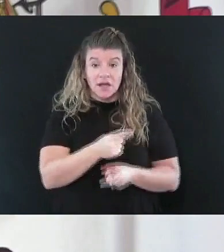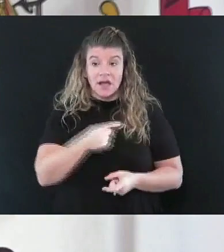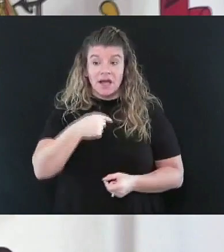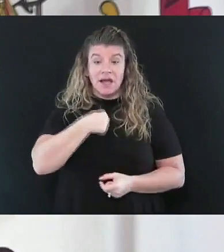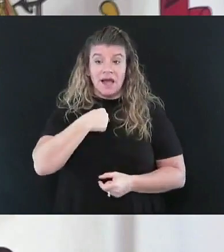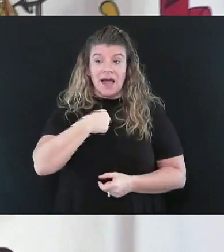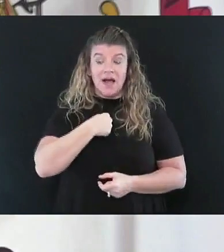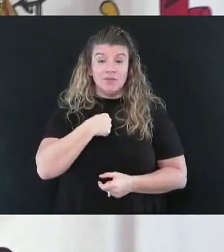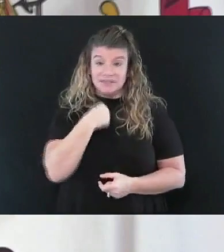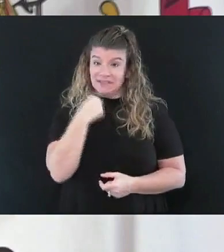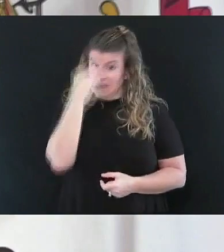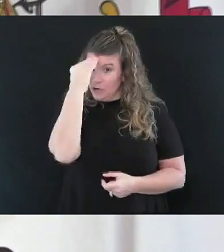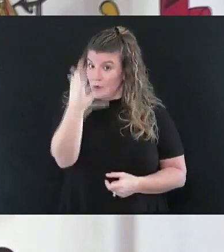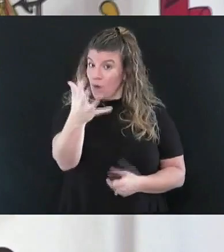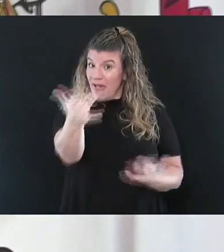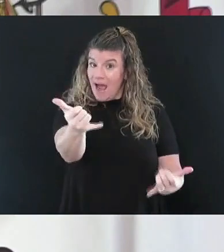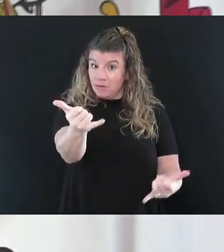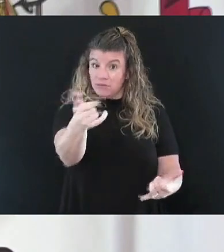be a big mistake.